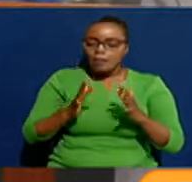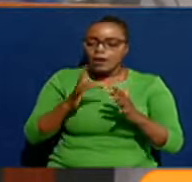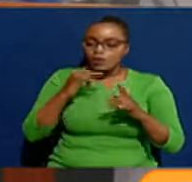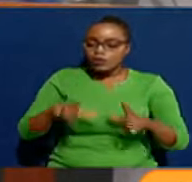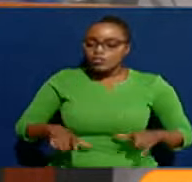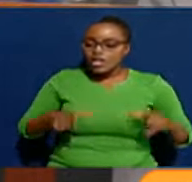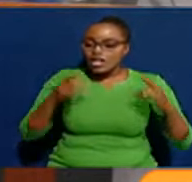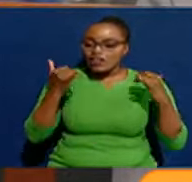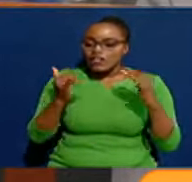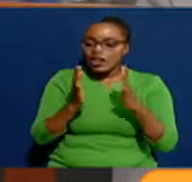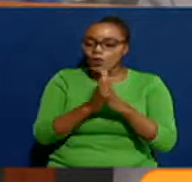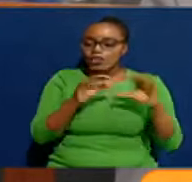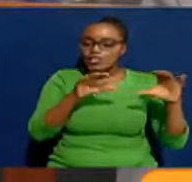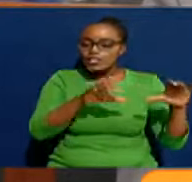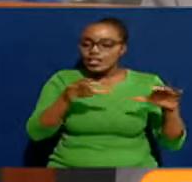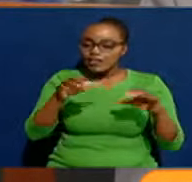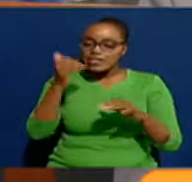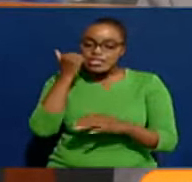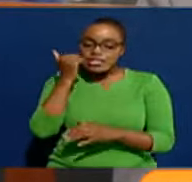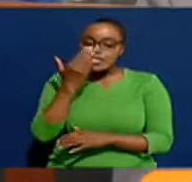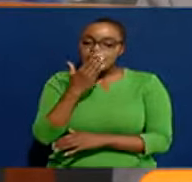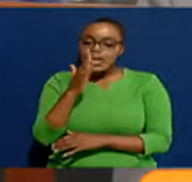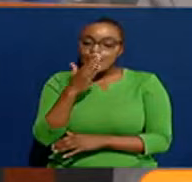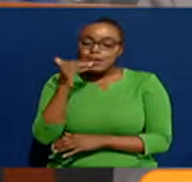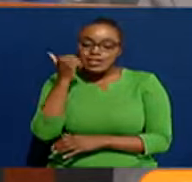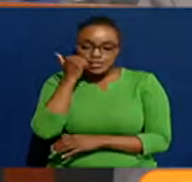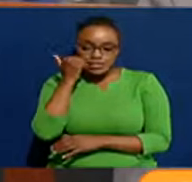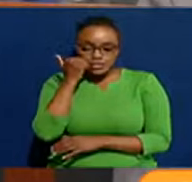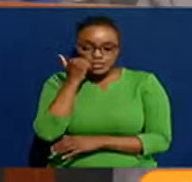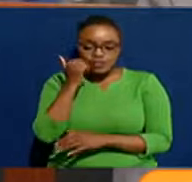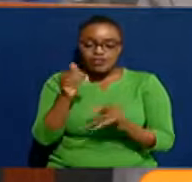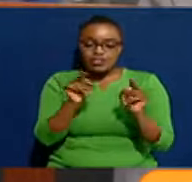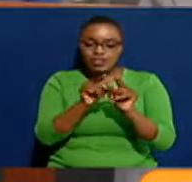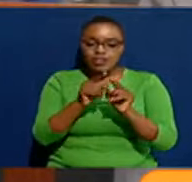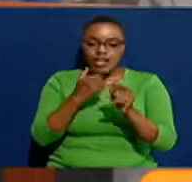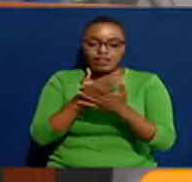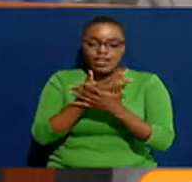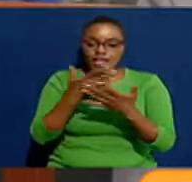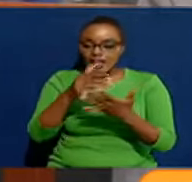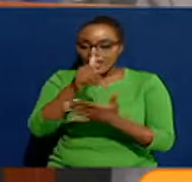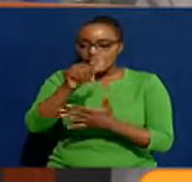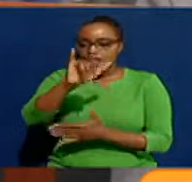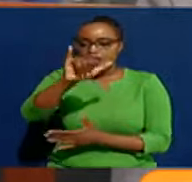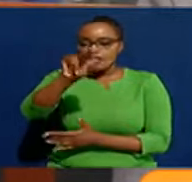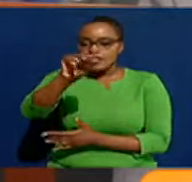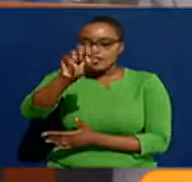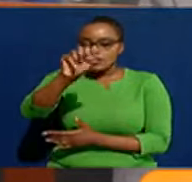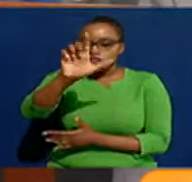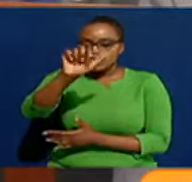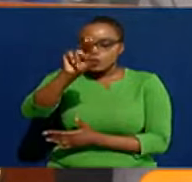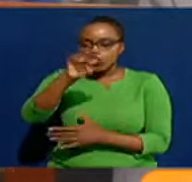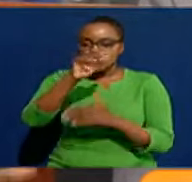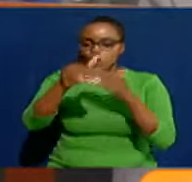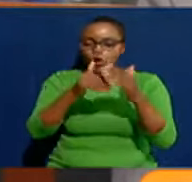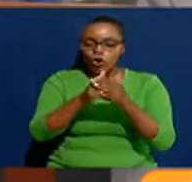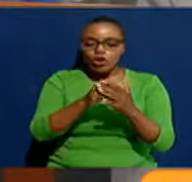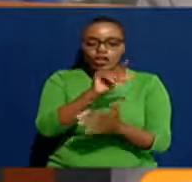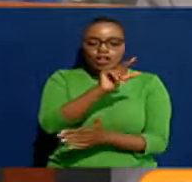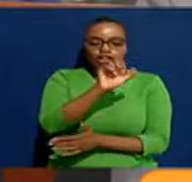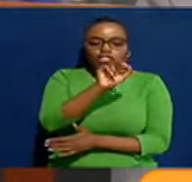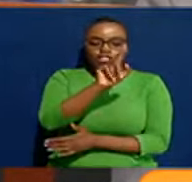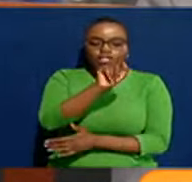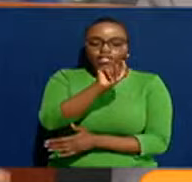right now and is suffering from diabetes, Jeff, world over, there is no any other source of insulin. All of it is genetically